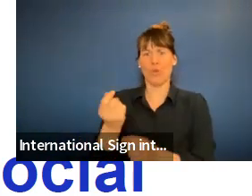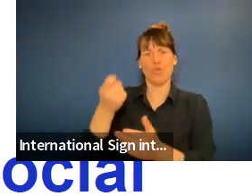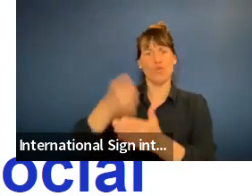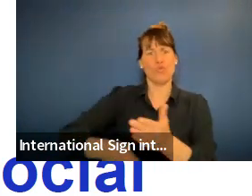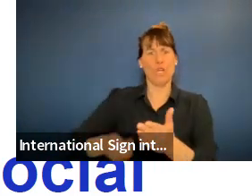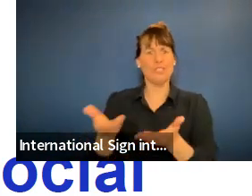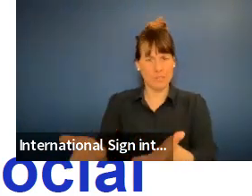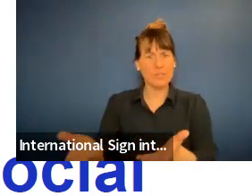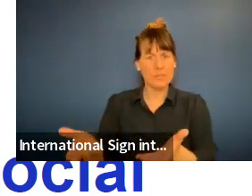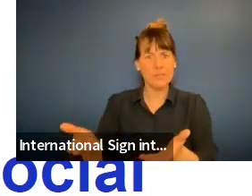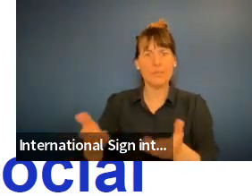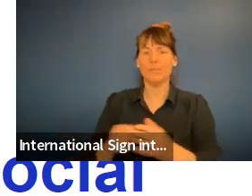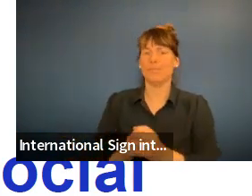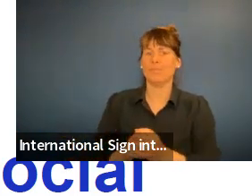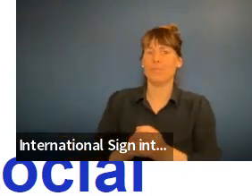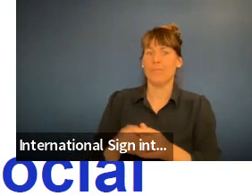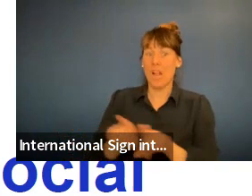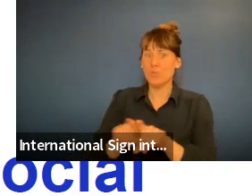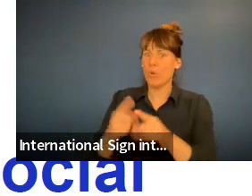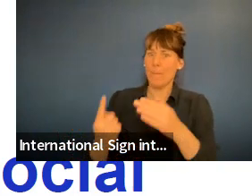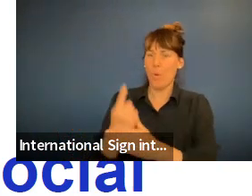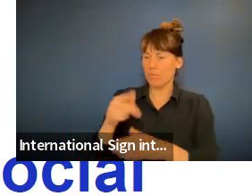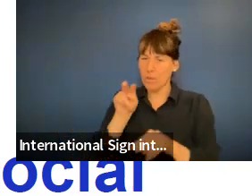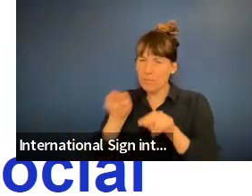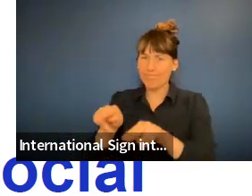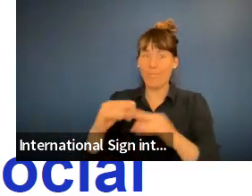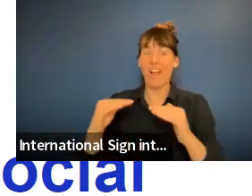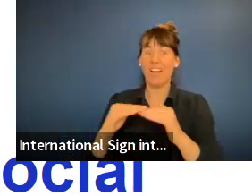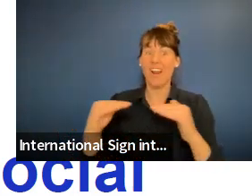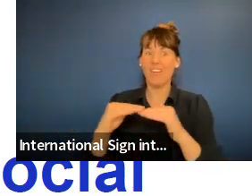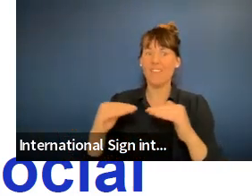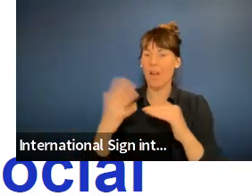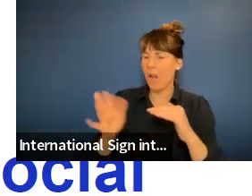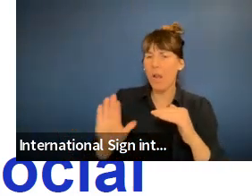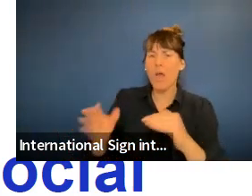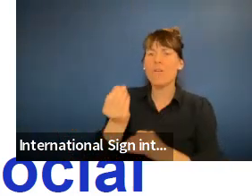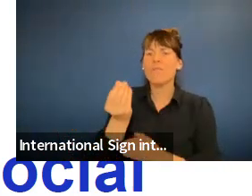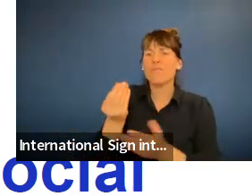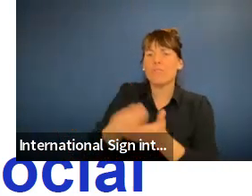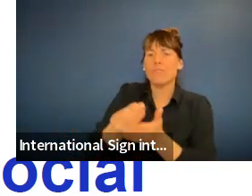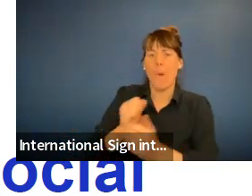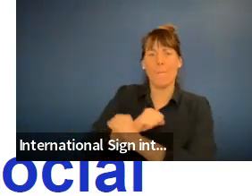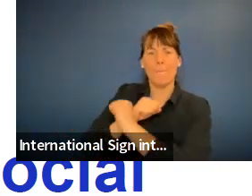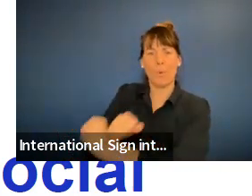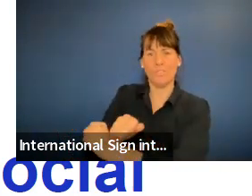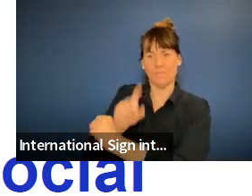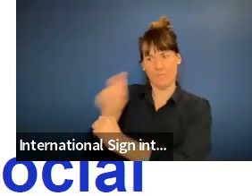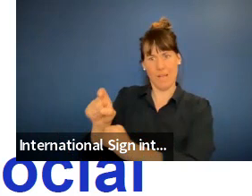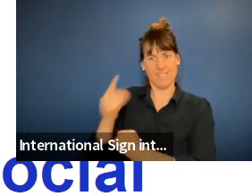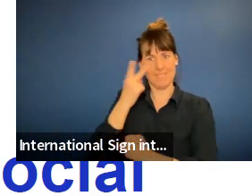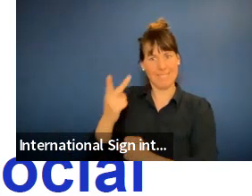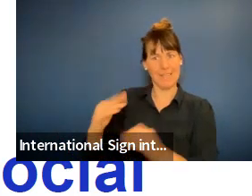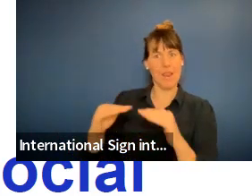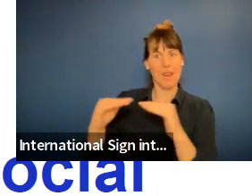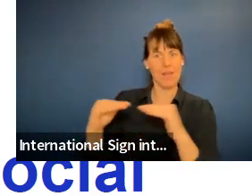So while these are better than paying entirely out of pocket, they can still be prohibitive for some people with disabilities who might need to use